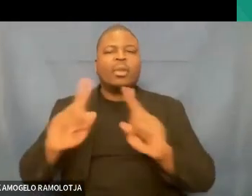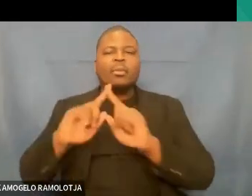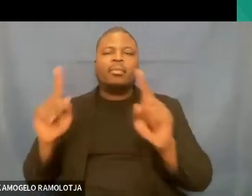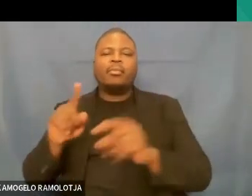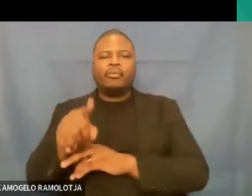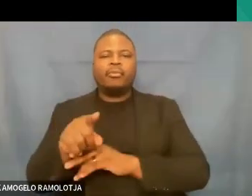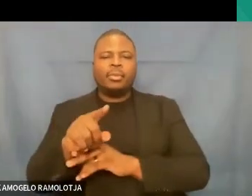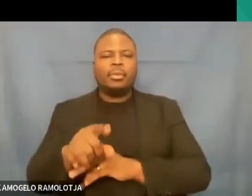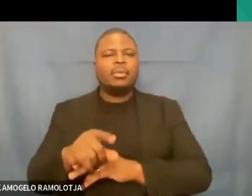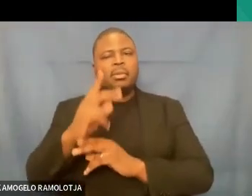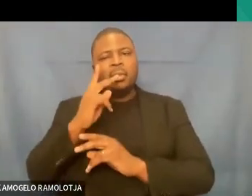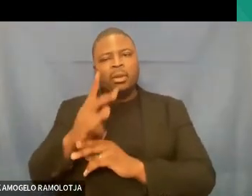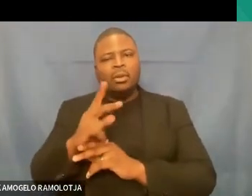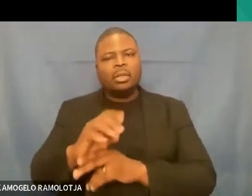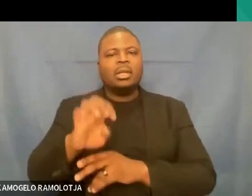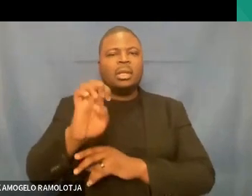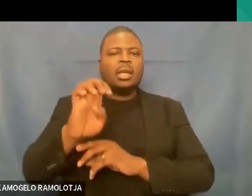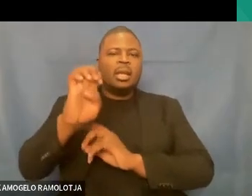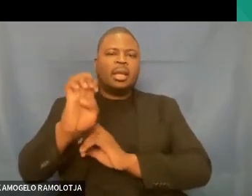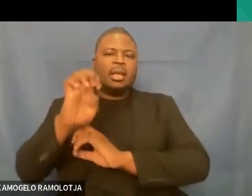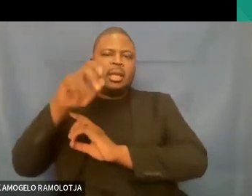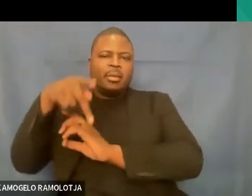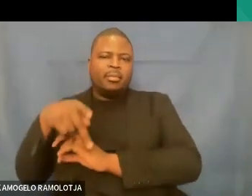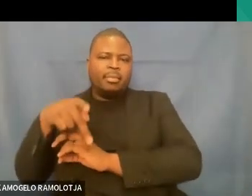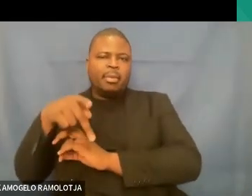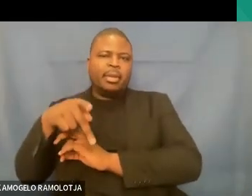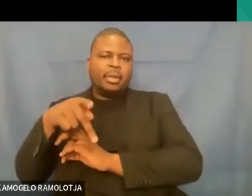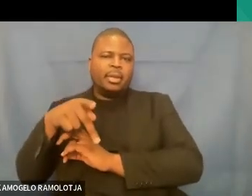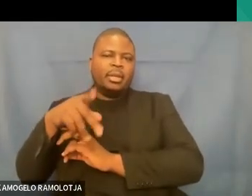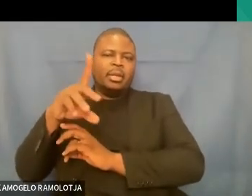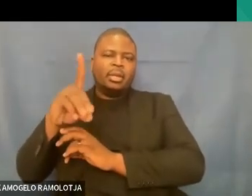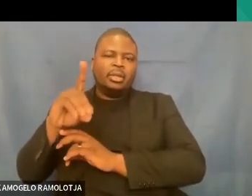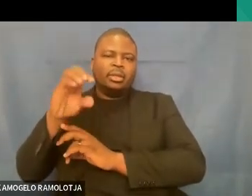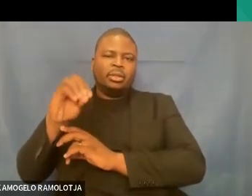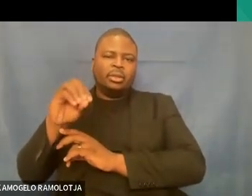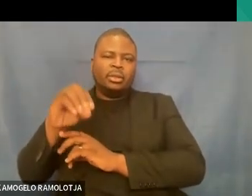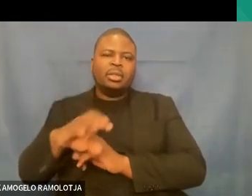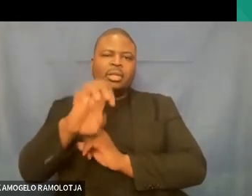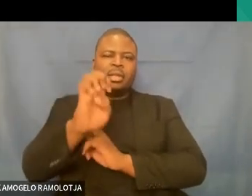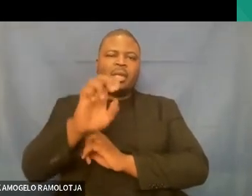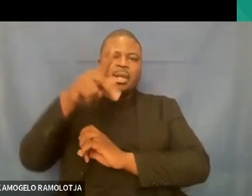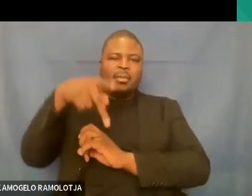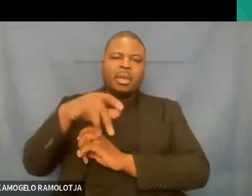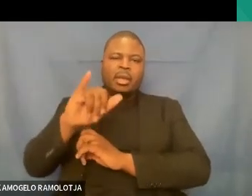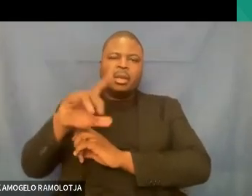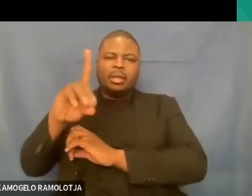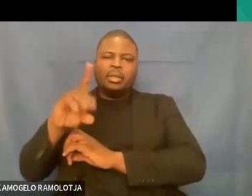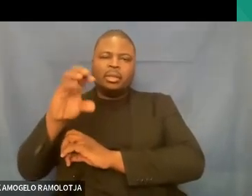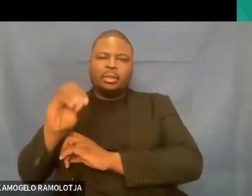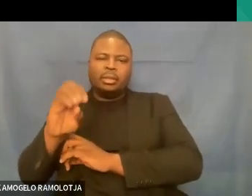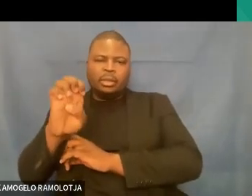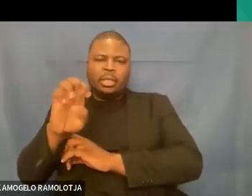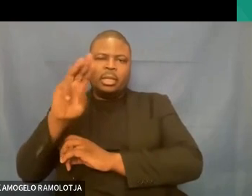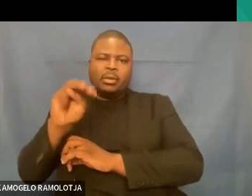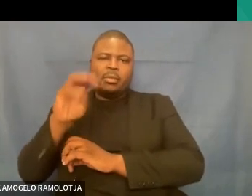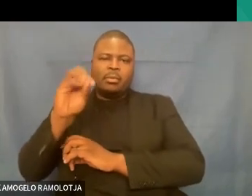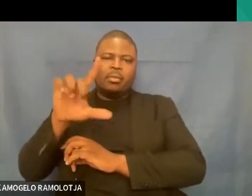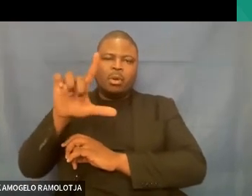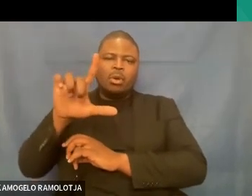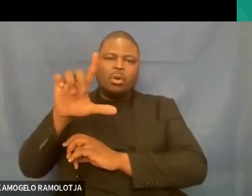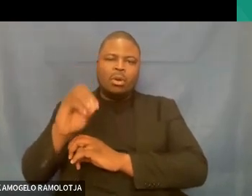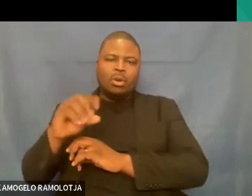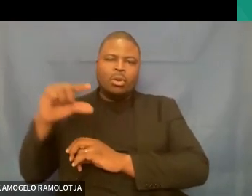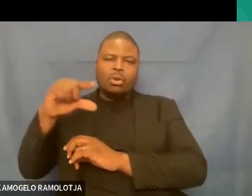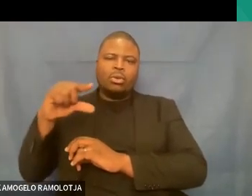epidemiology, we see that there is still stigma and discrimination that are severely impeding our progress towards